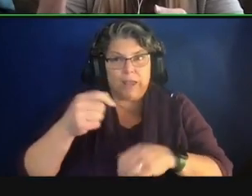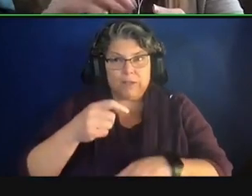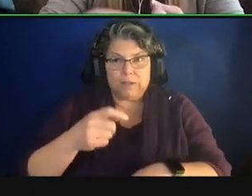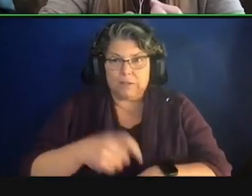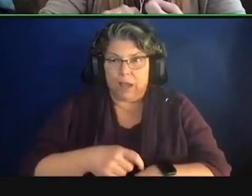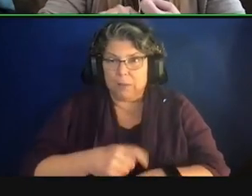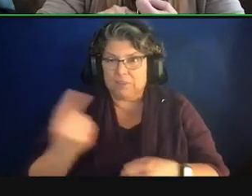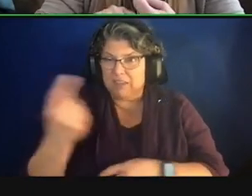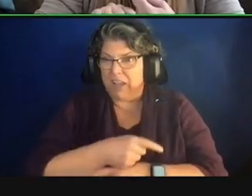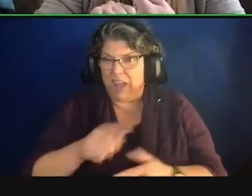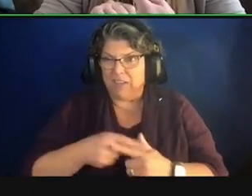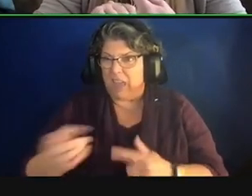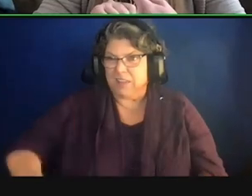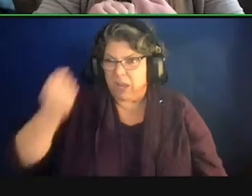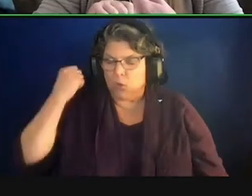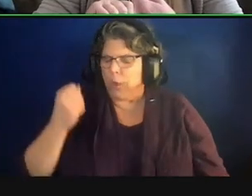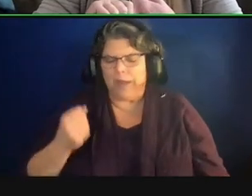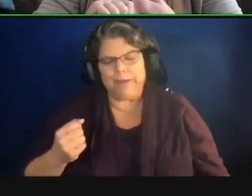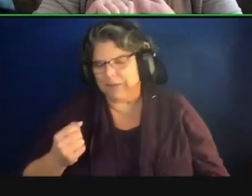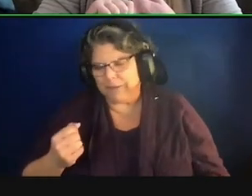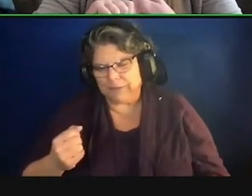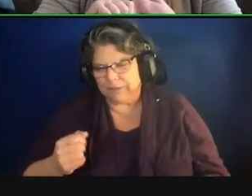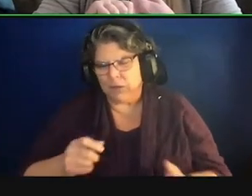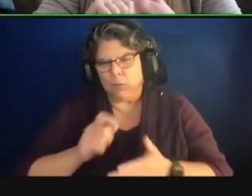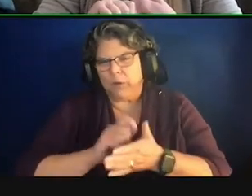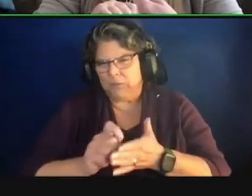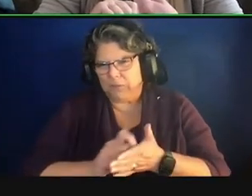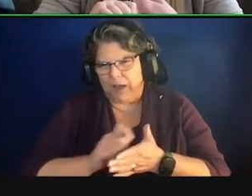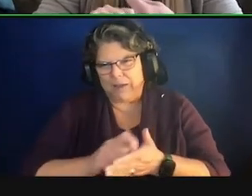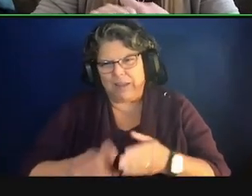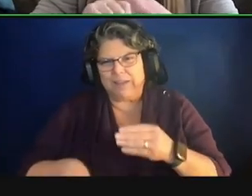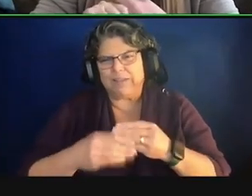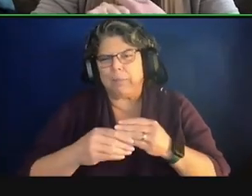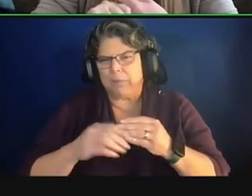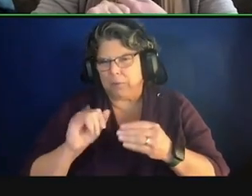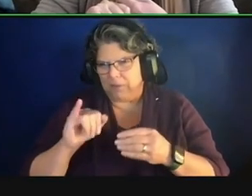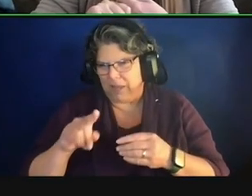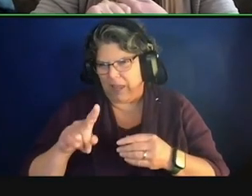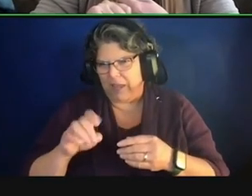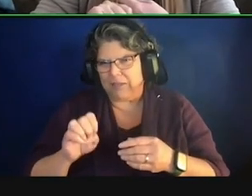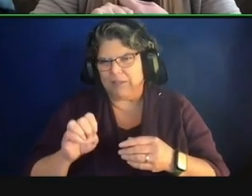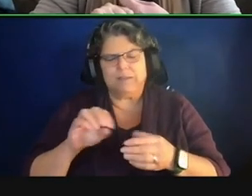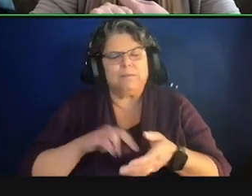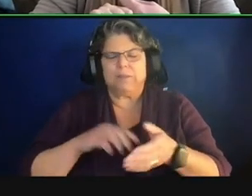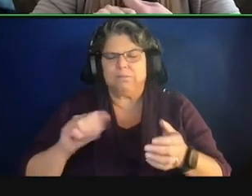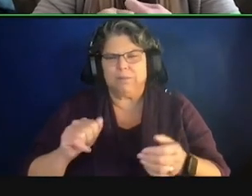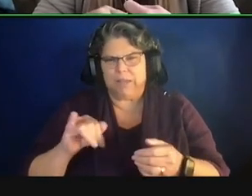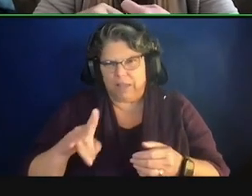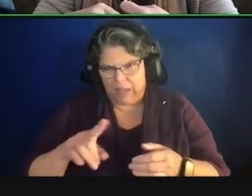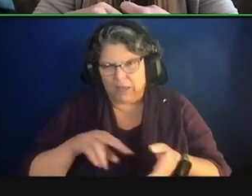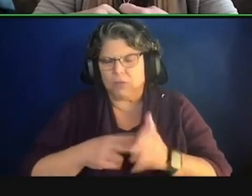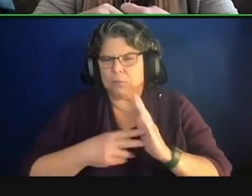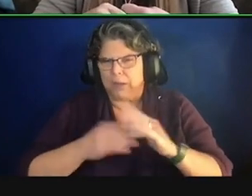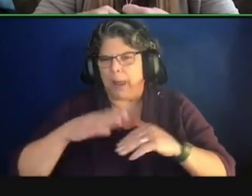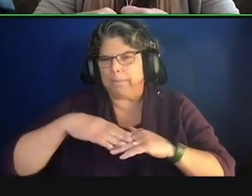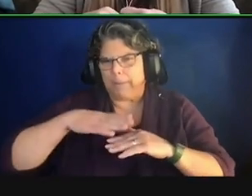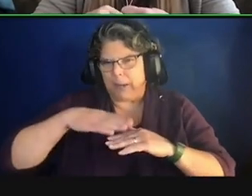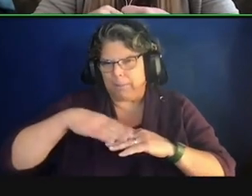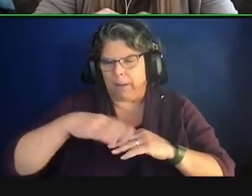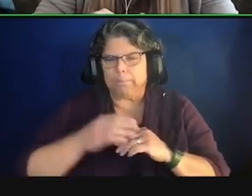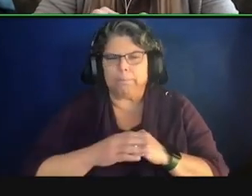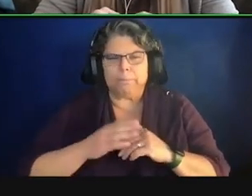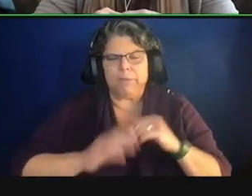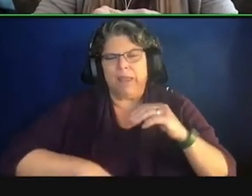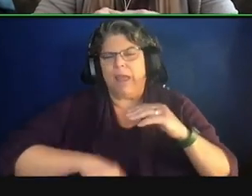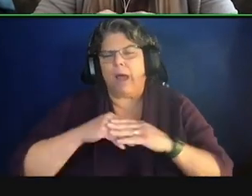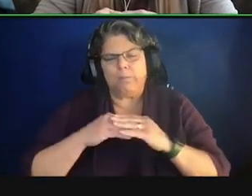stand away. When we're writing supplemental aids, that's always a minimum. And then up to 15 minutes. Again, they're not